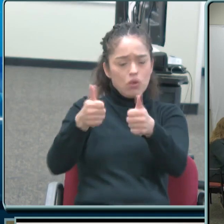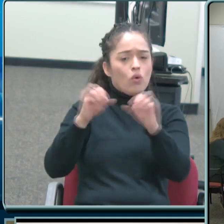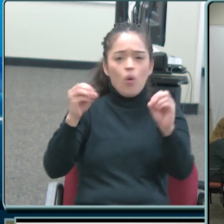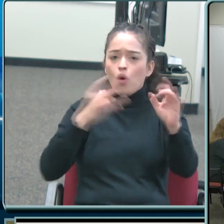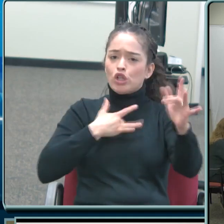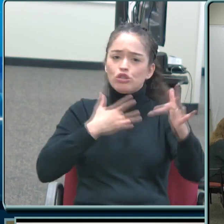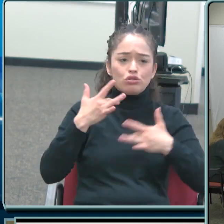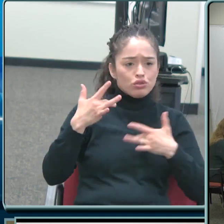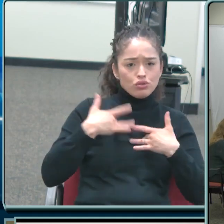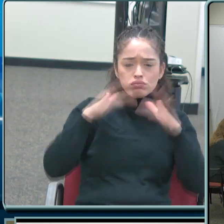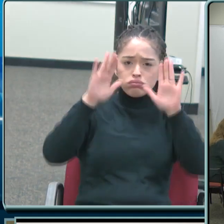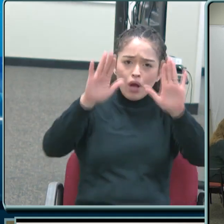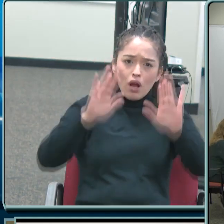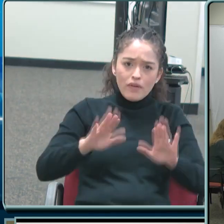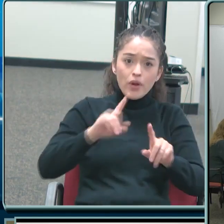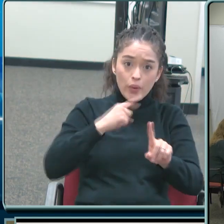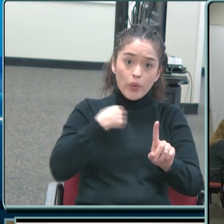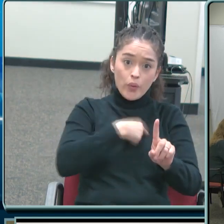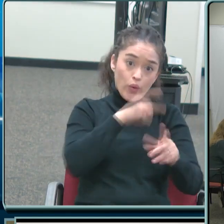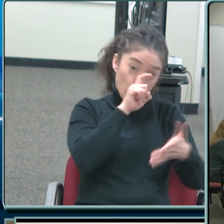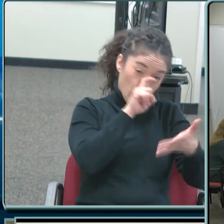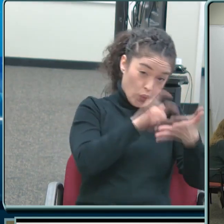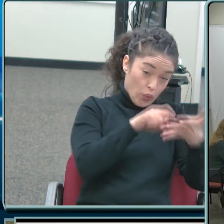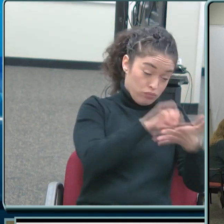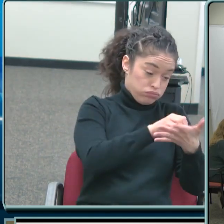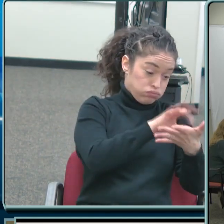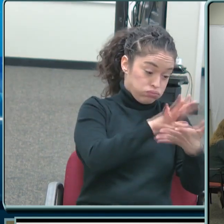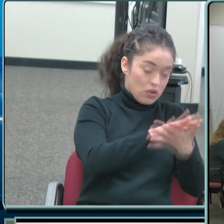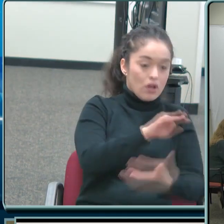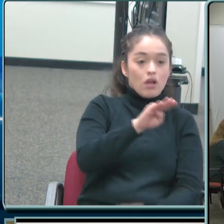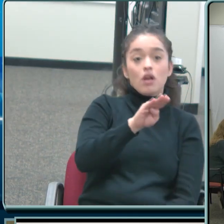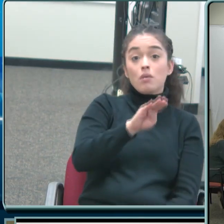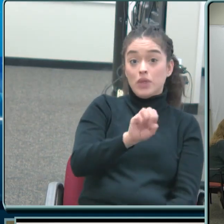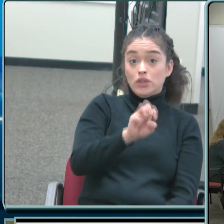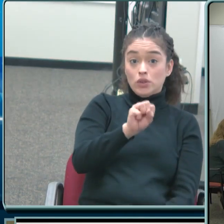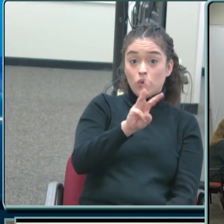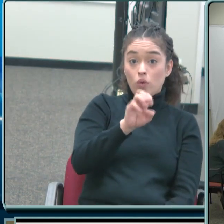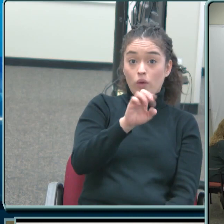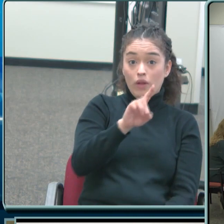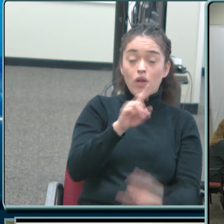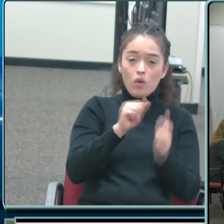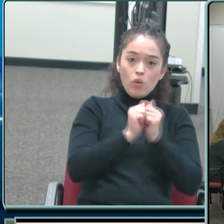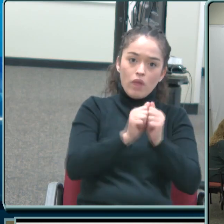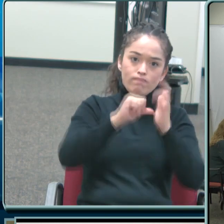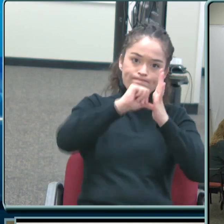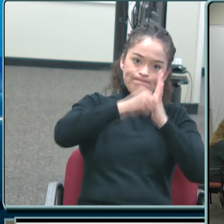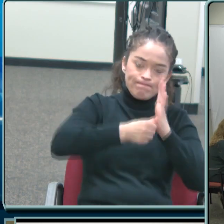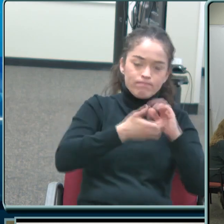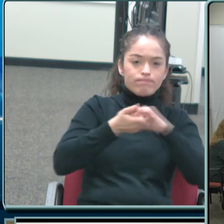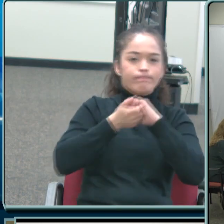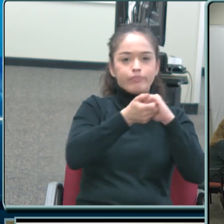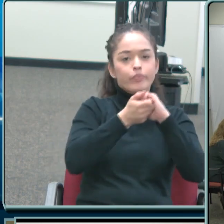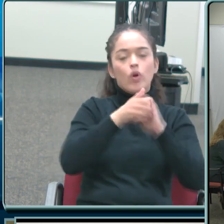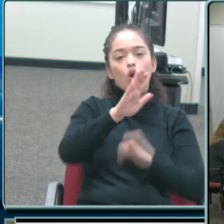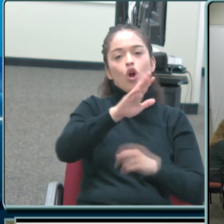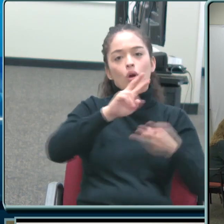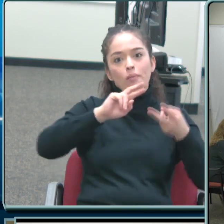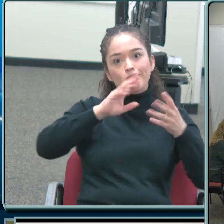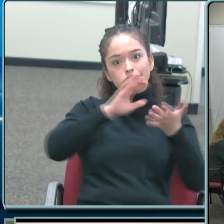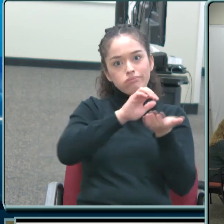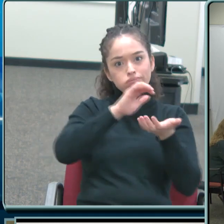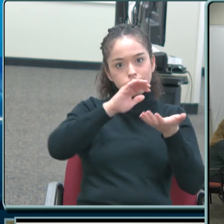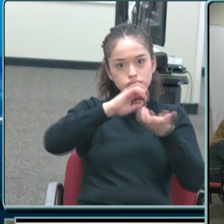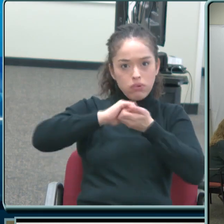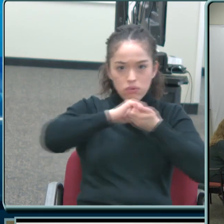concerns. And whereas the Board of Health noted in particular Ms. Whelan's emphasis on collaboration with community partners, her innovative approaches